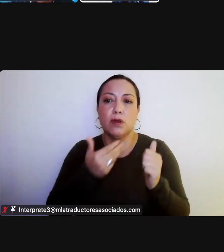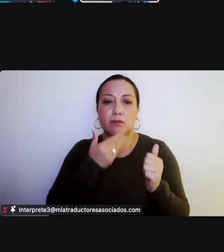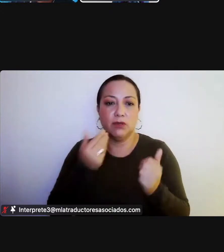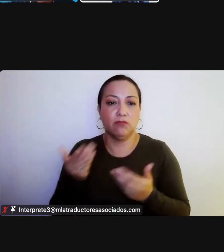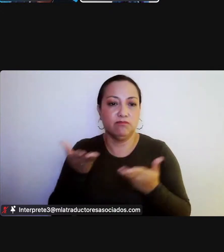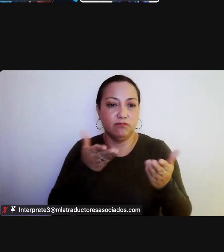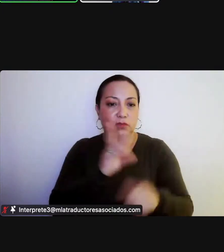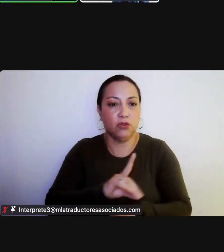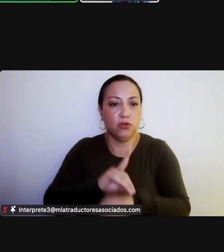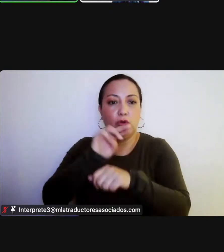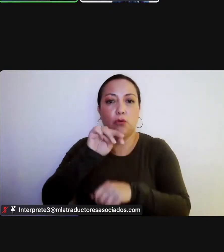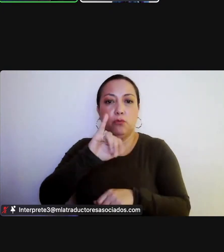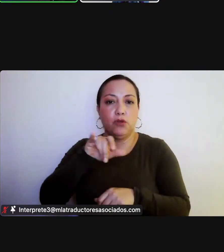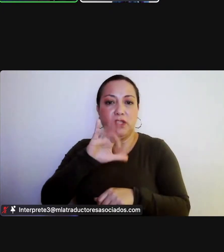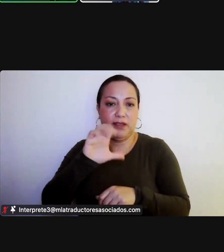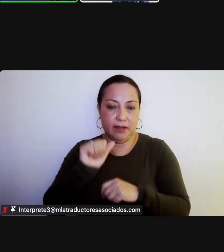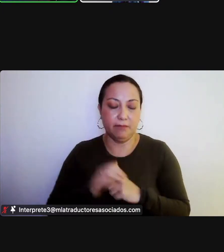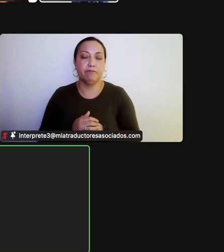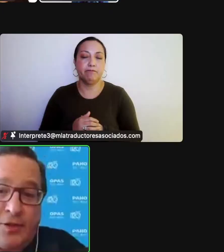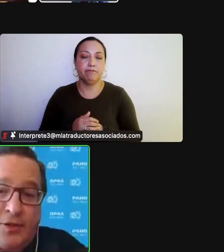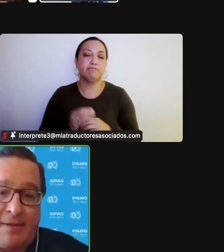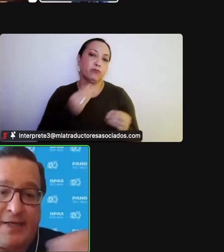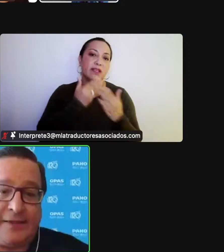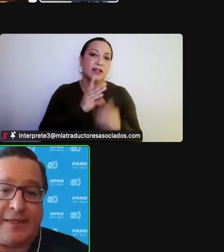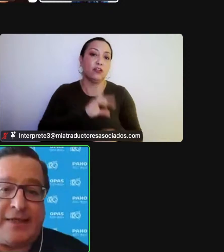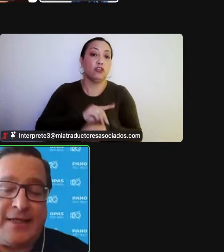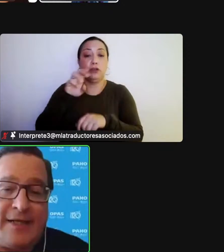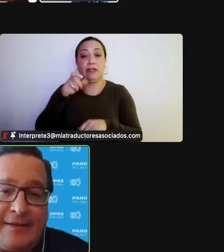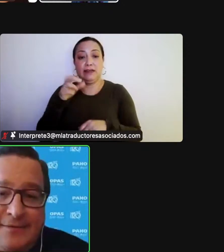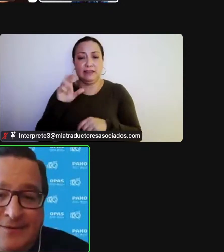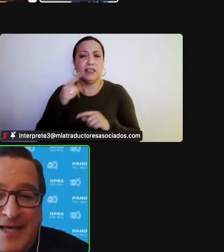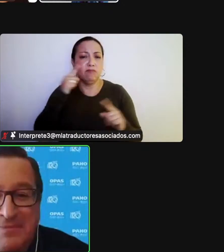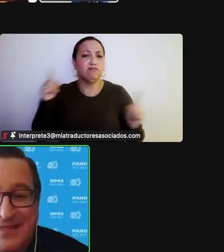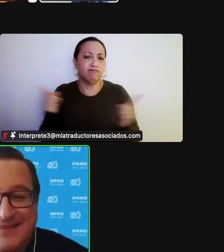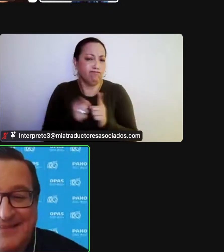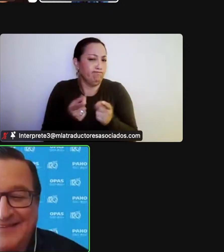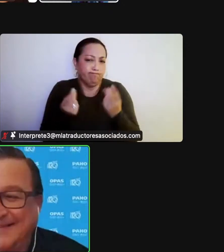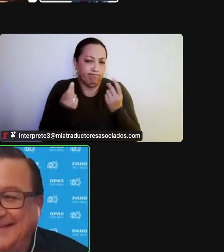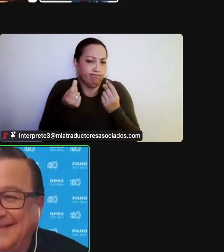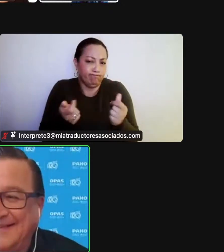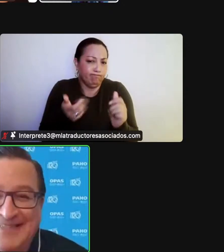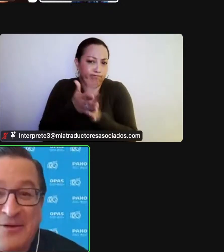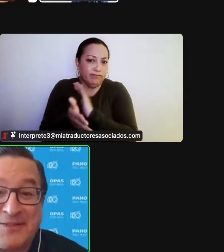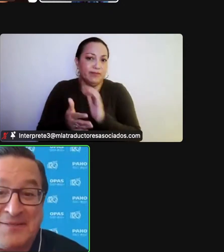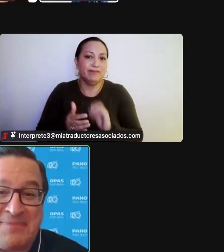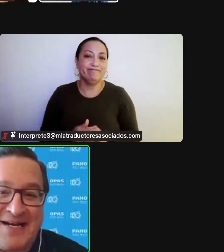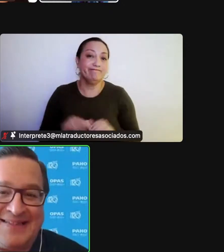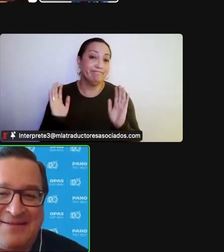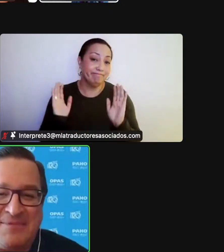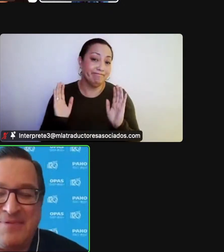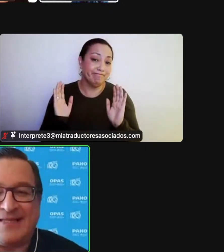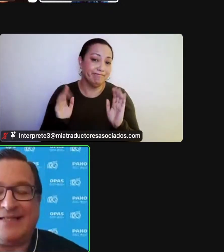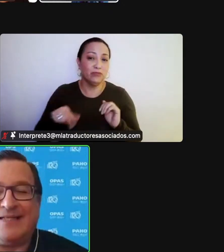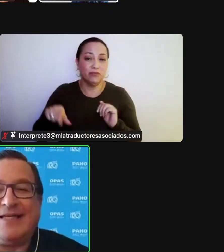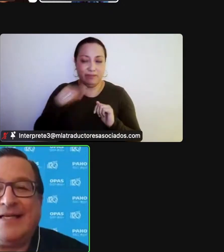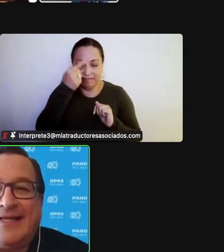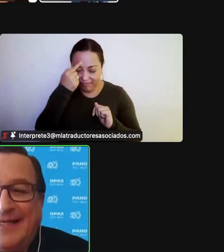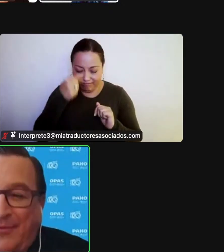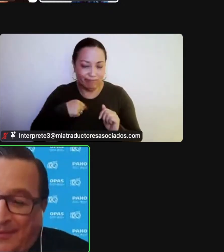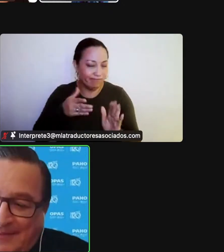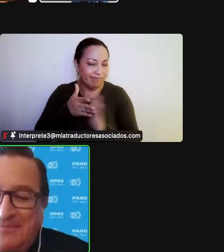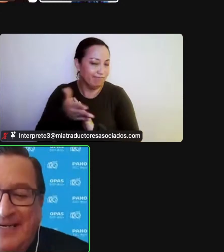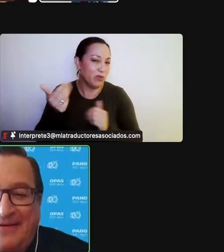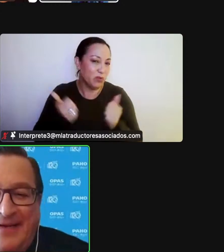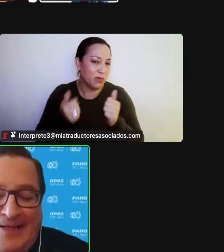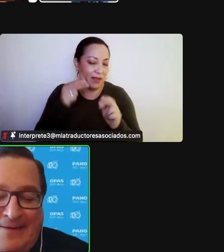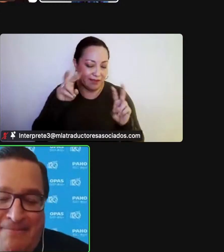you could leave us with. Thank you, Dr. Garcia, very quickly. And you will see it from